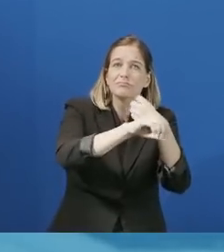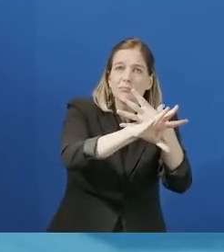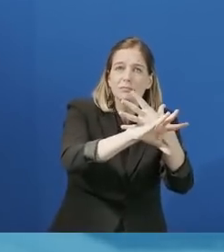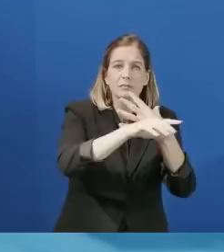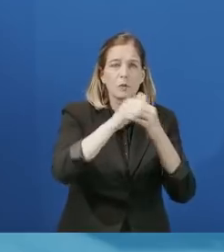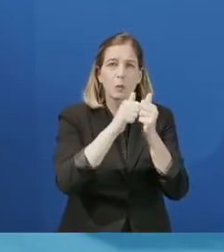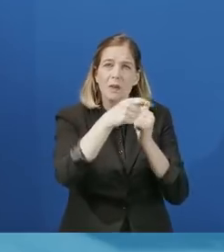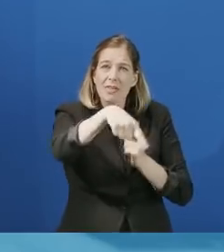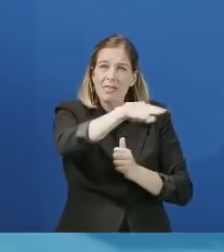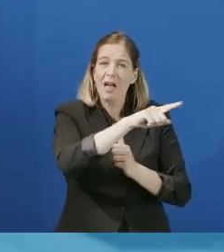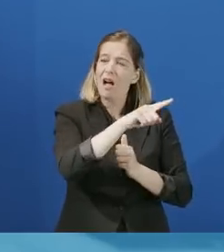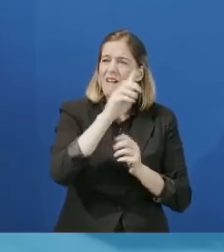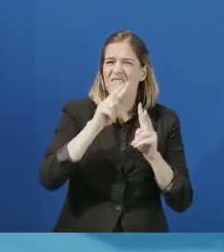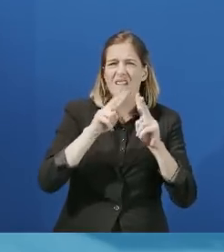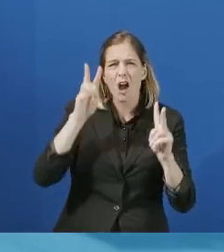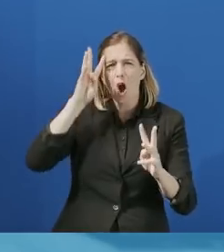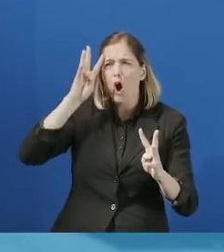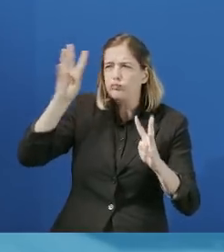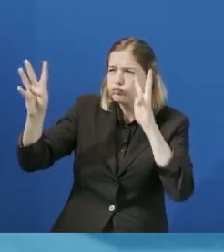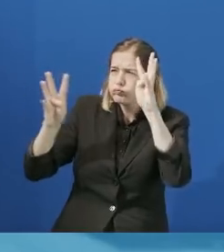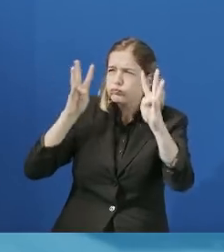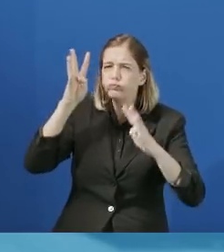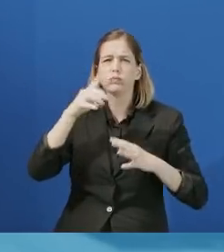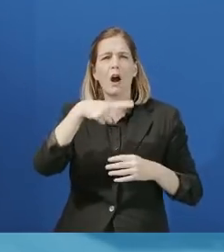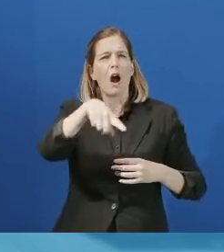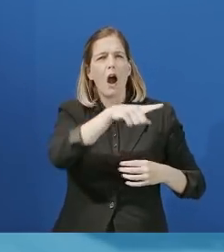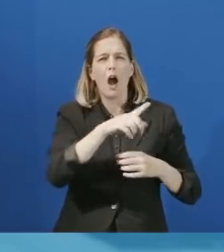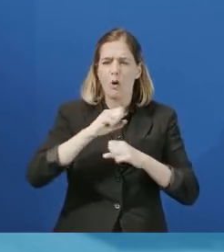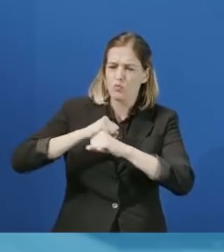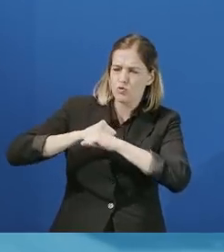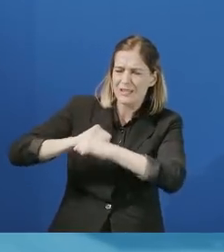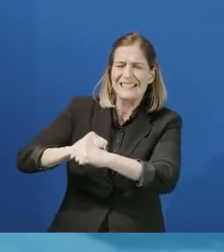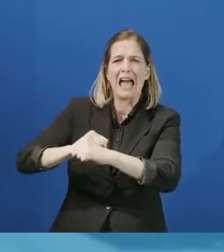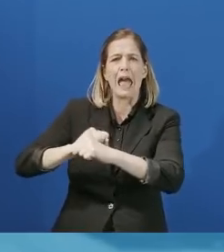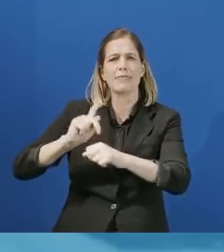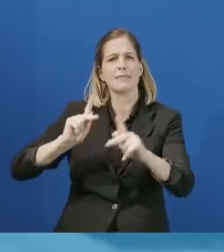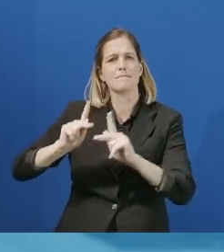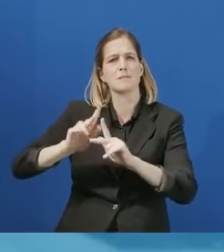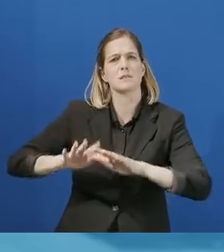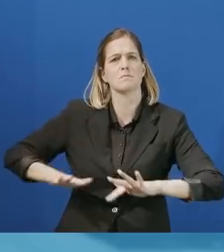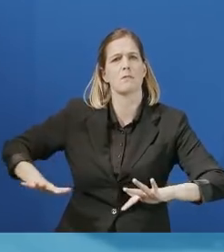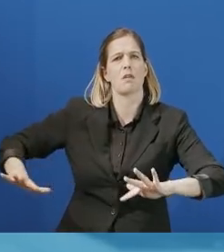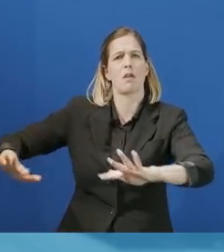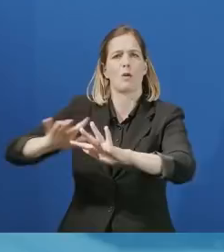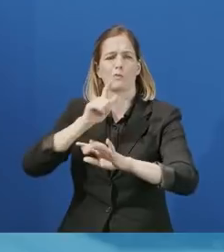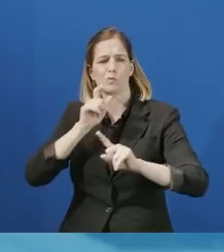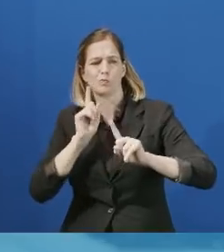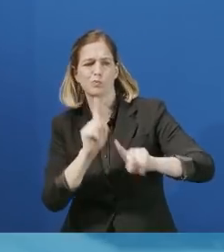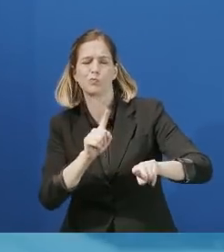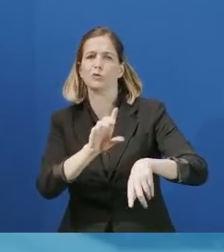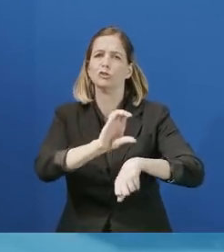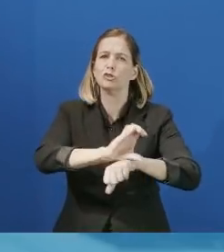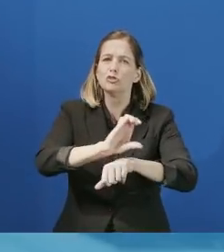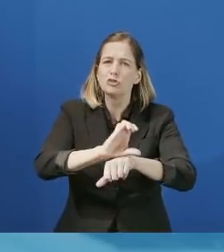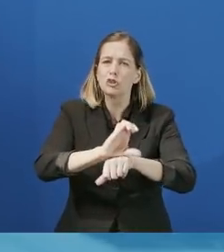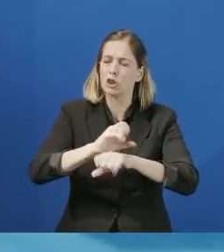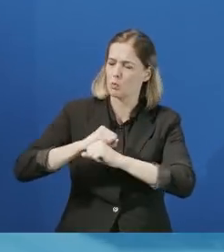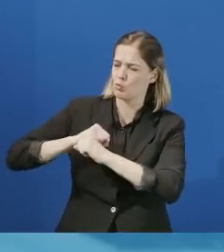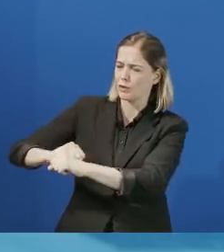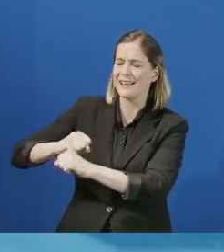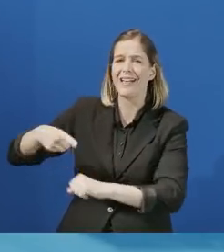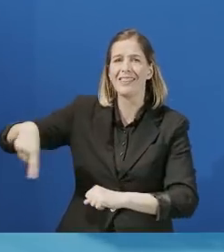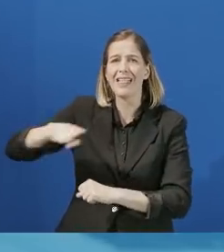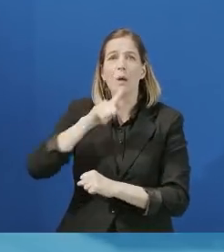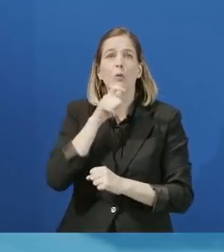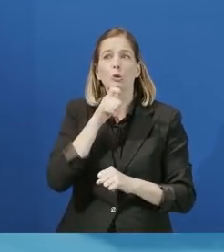innovation, the way that they've protected their flock, their special attention to the most vulnerable in their